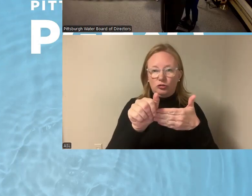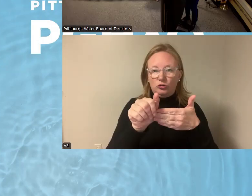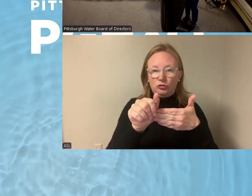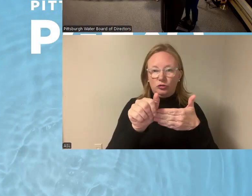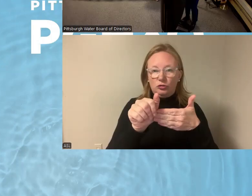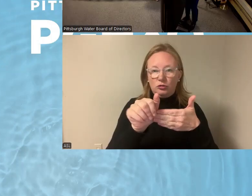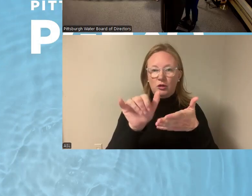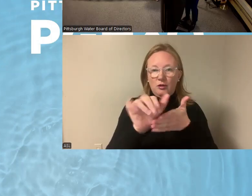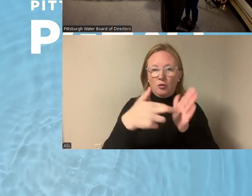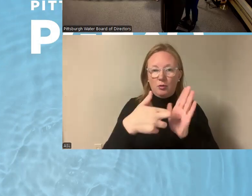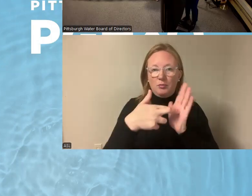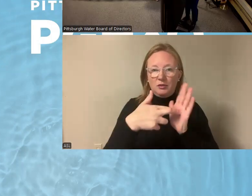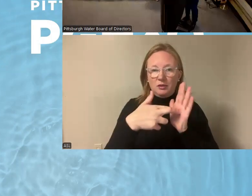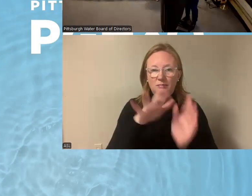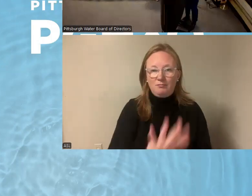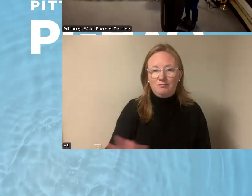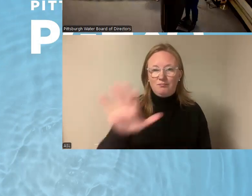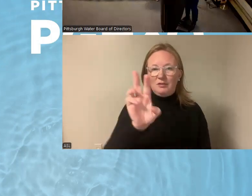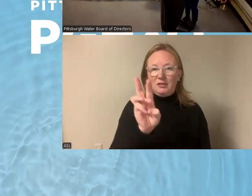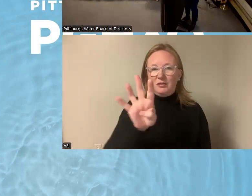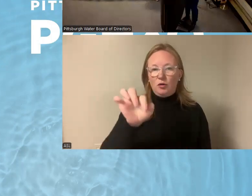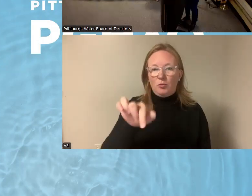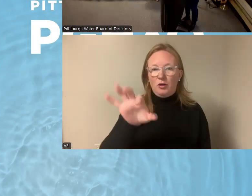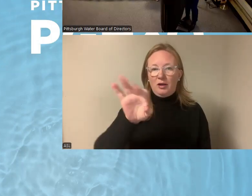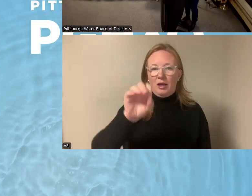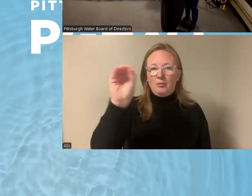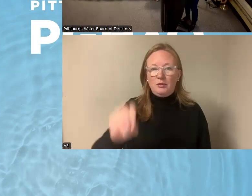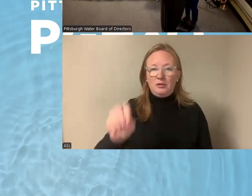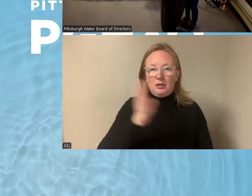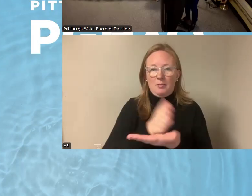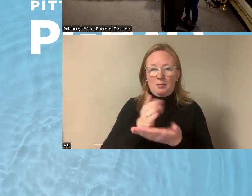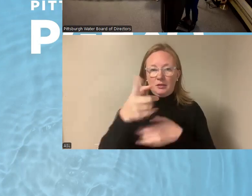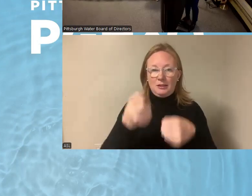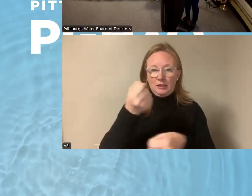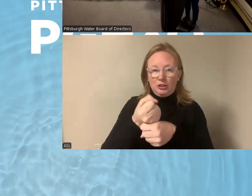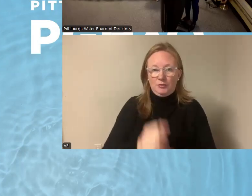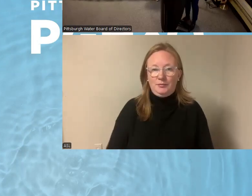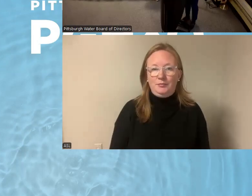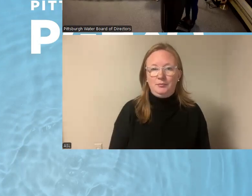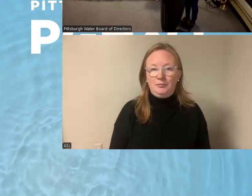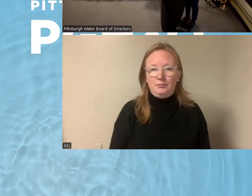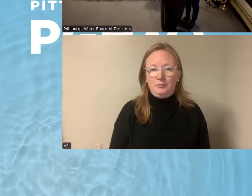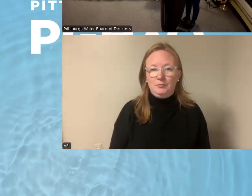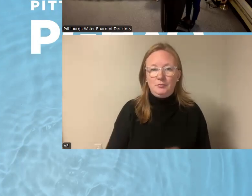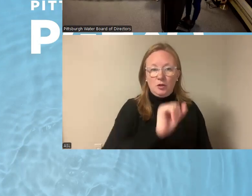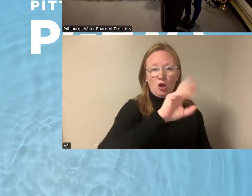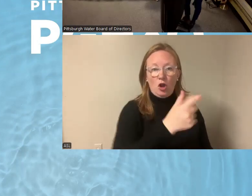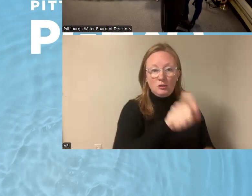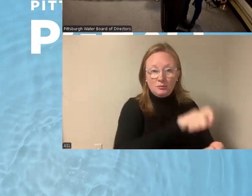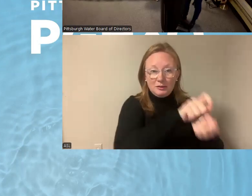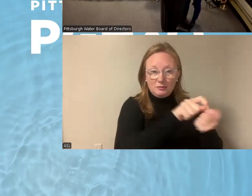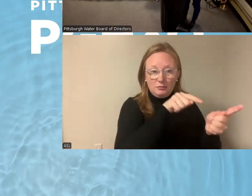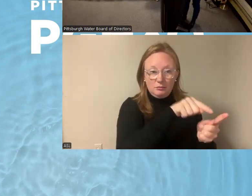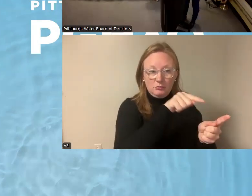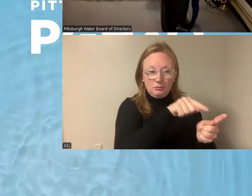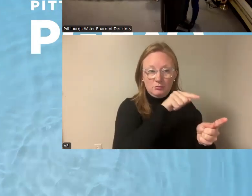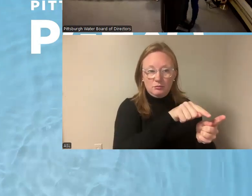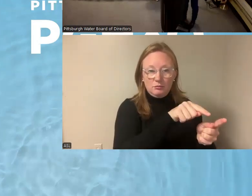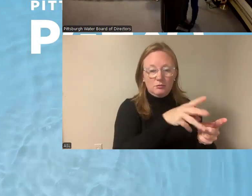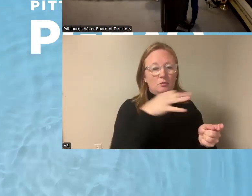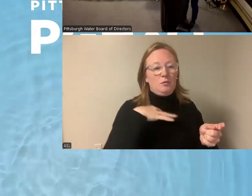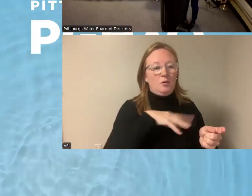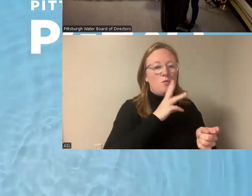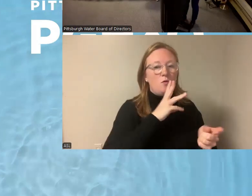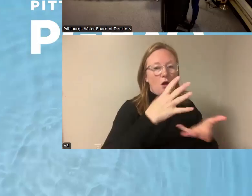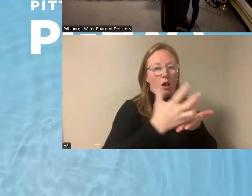which represents about 64.9% of the budget for the year. In August specifically, you'll see that Pittsburgh Water collected